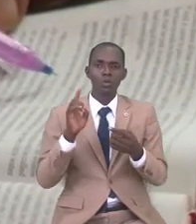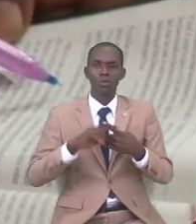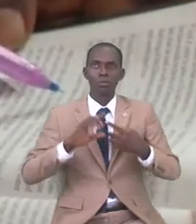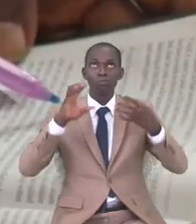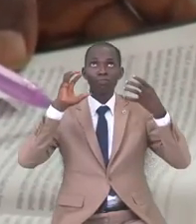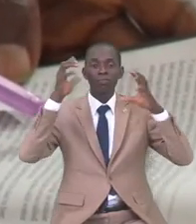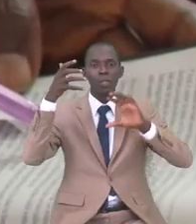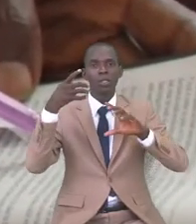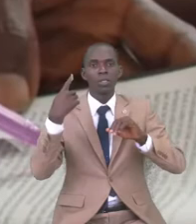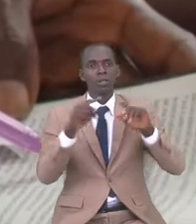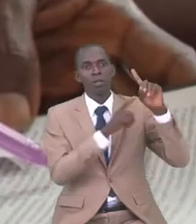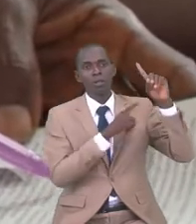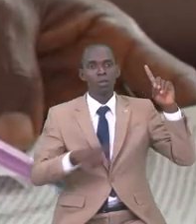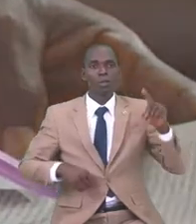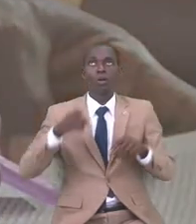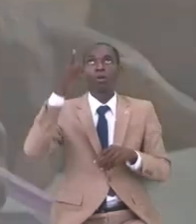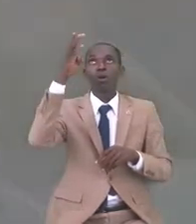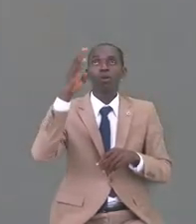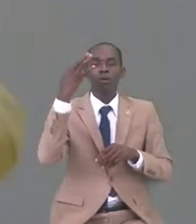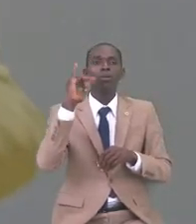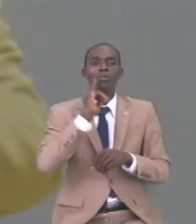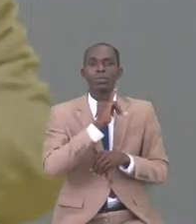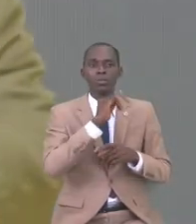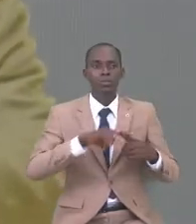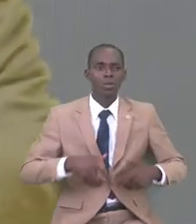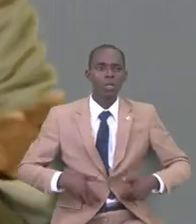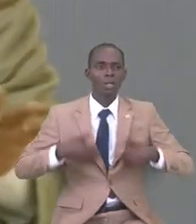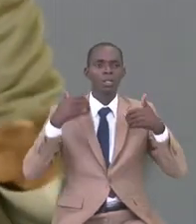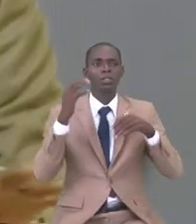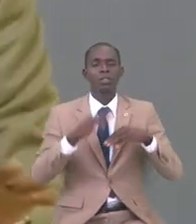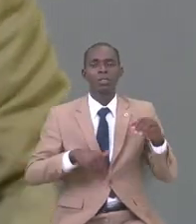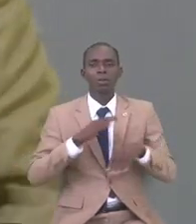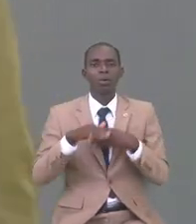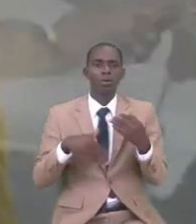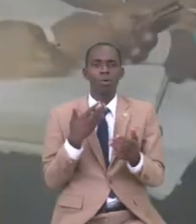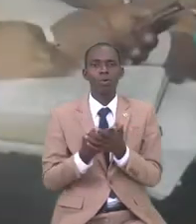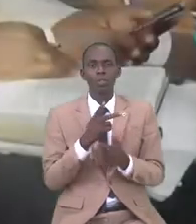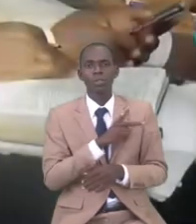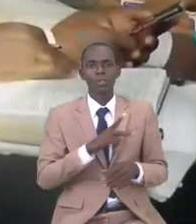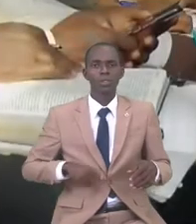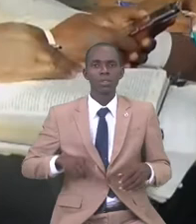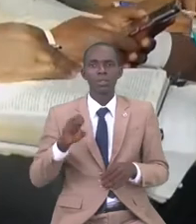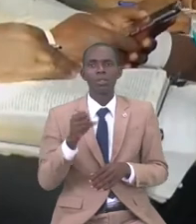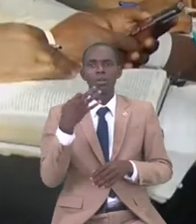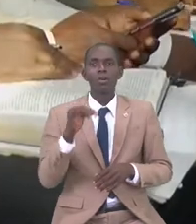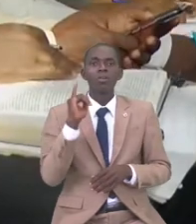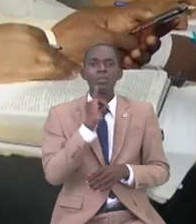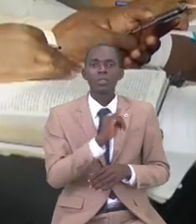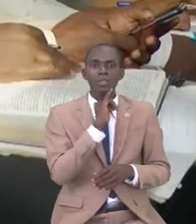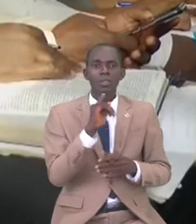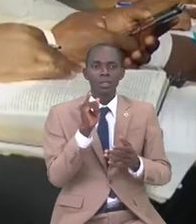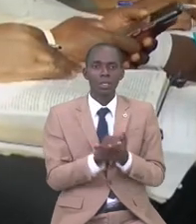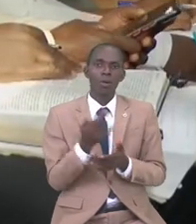of Israel to anger than any of all the kings of Israel that